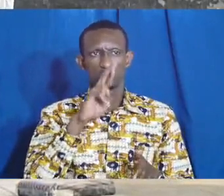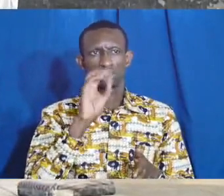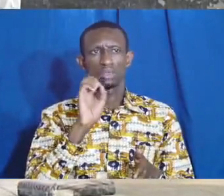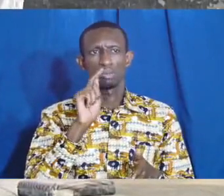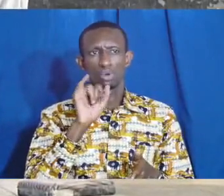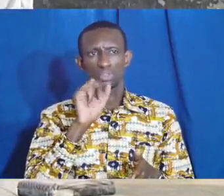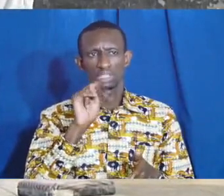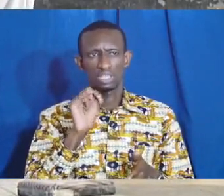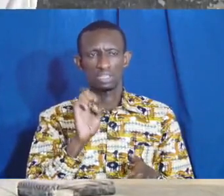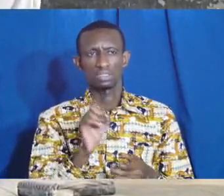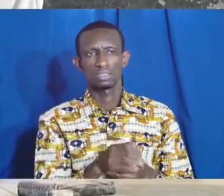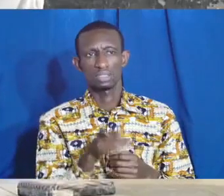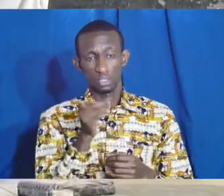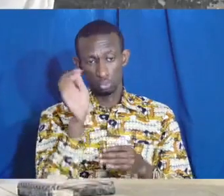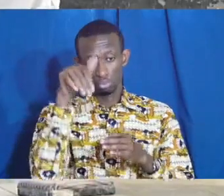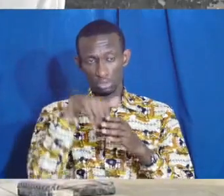peptides